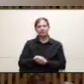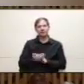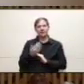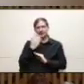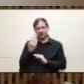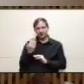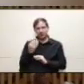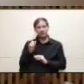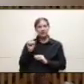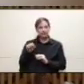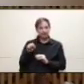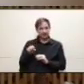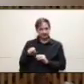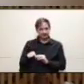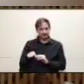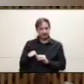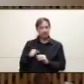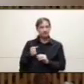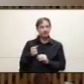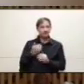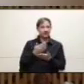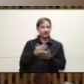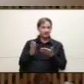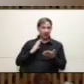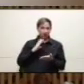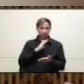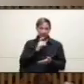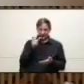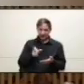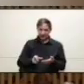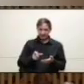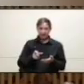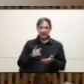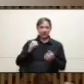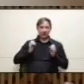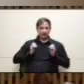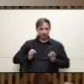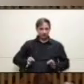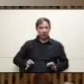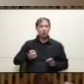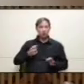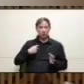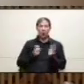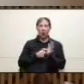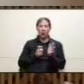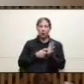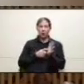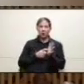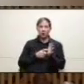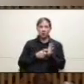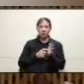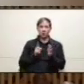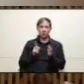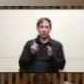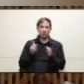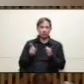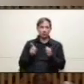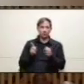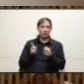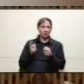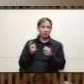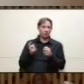Member. Indeed, councillors and officials, they do owe the municipality, and